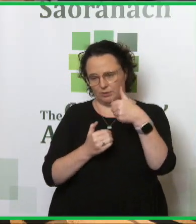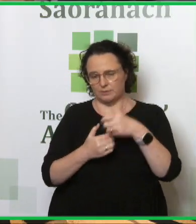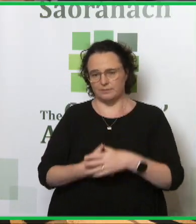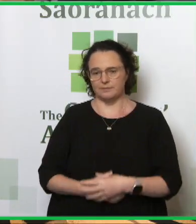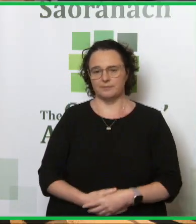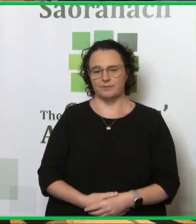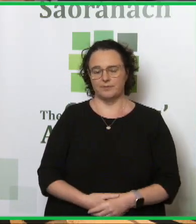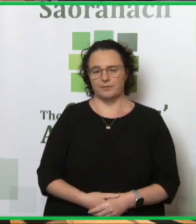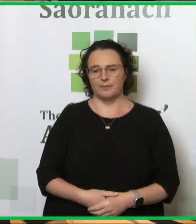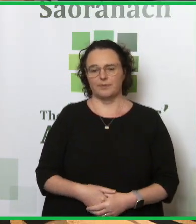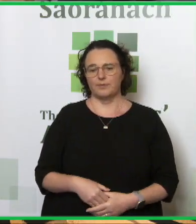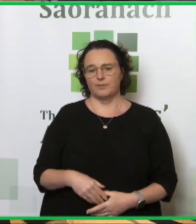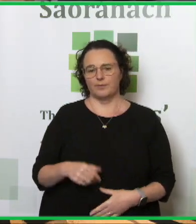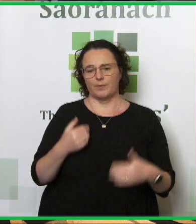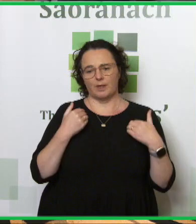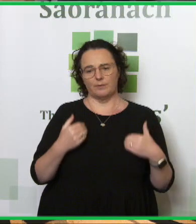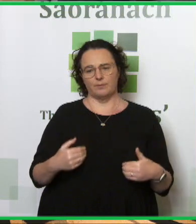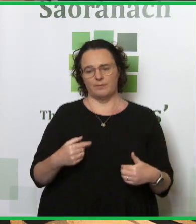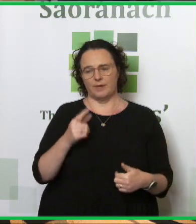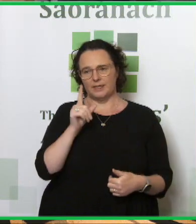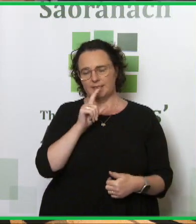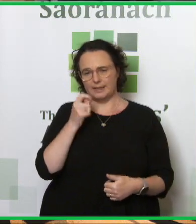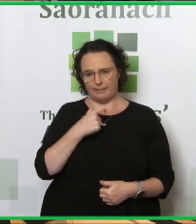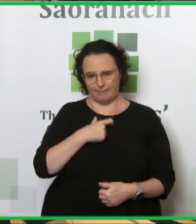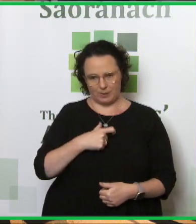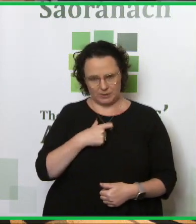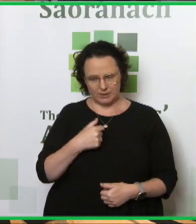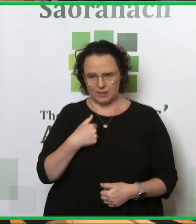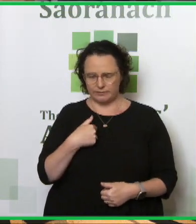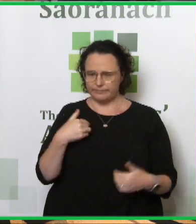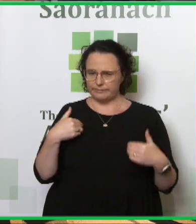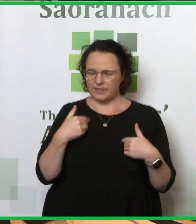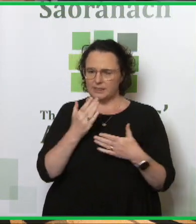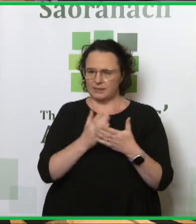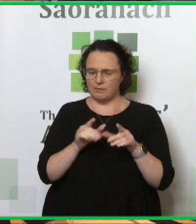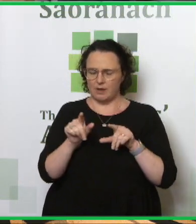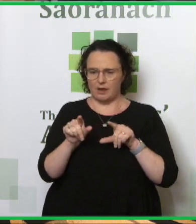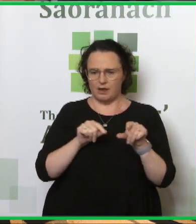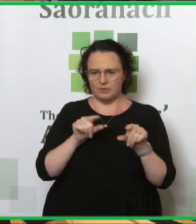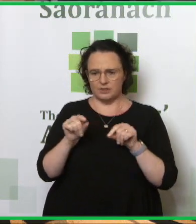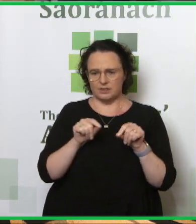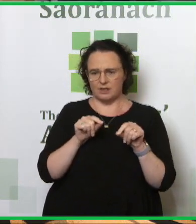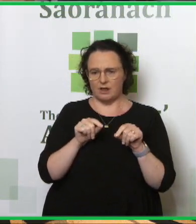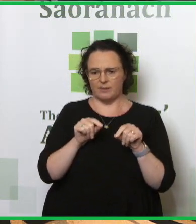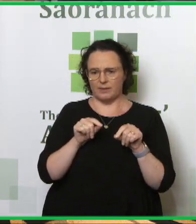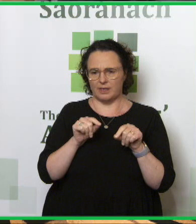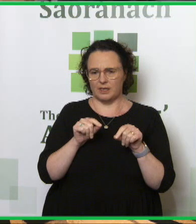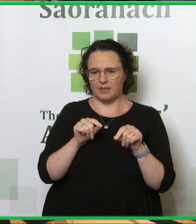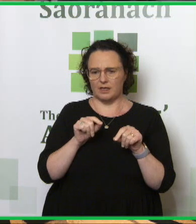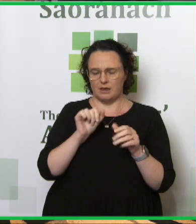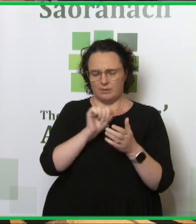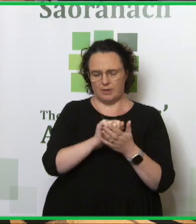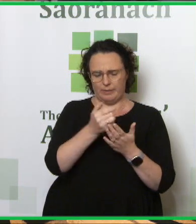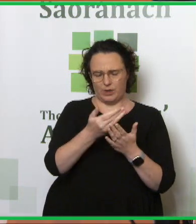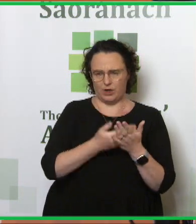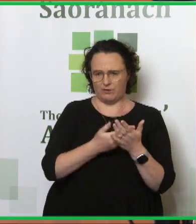Just personally, I'd have a concern that some of the options on this ballot paper are quite vague and open